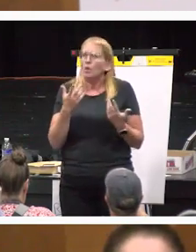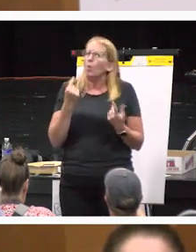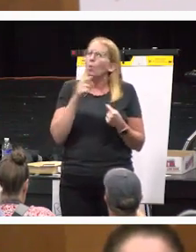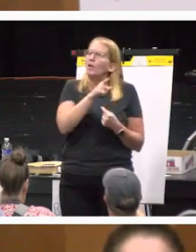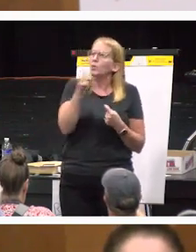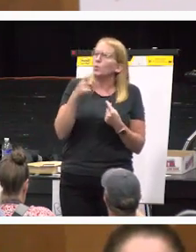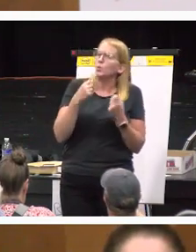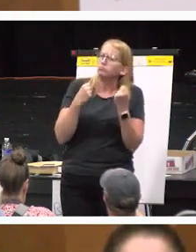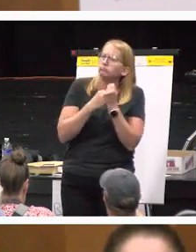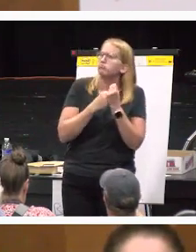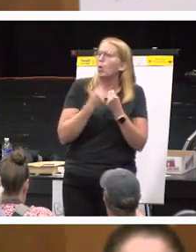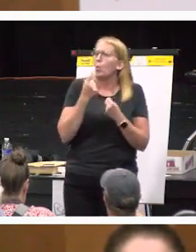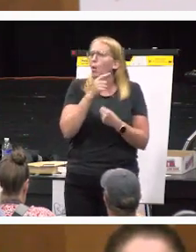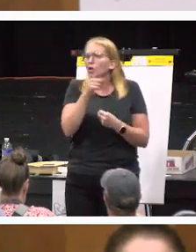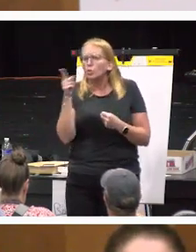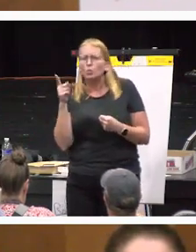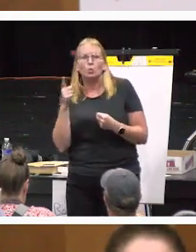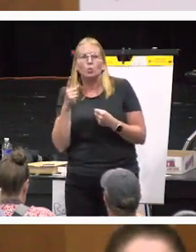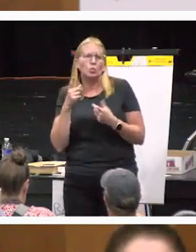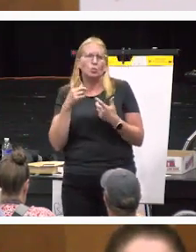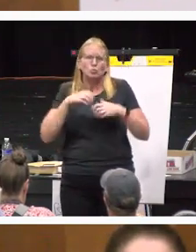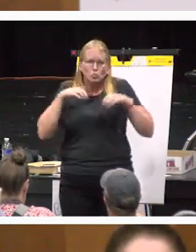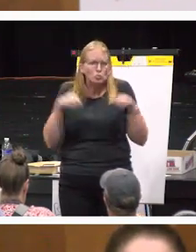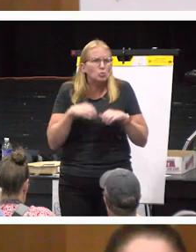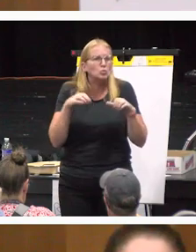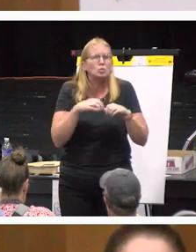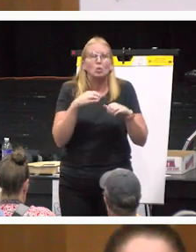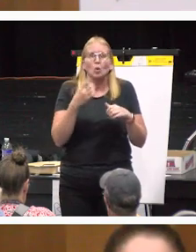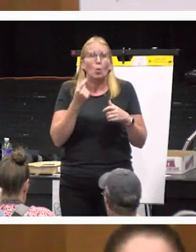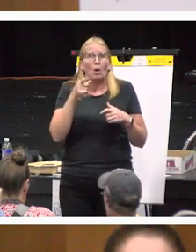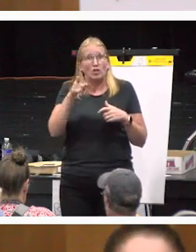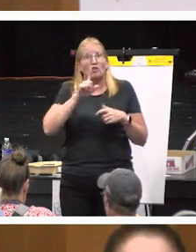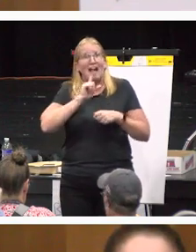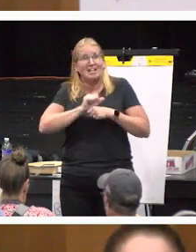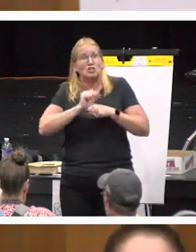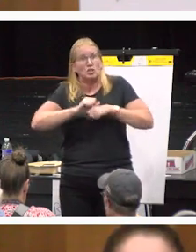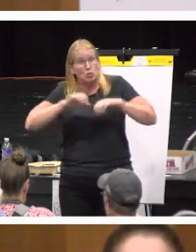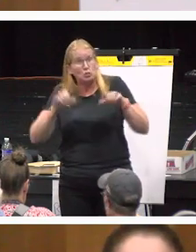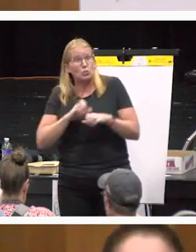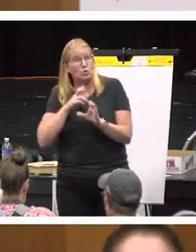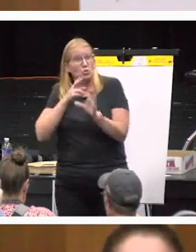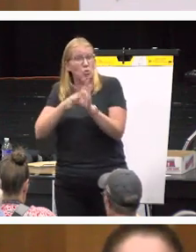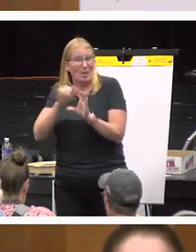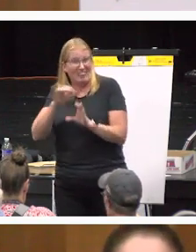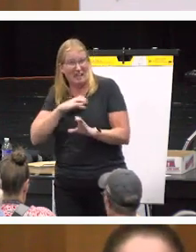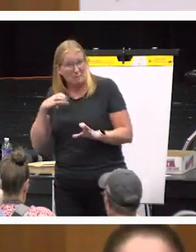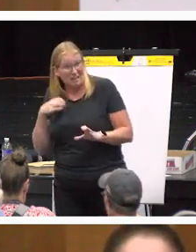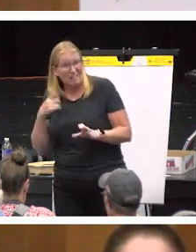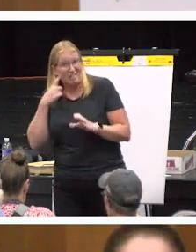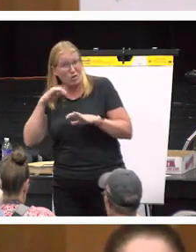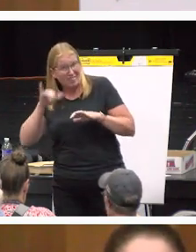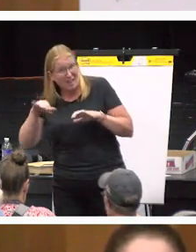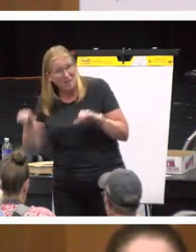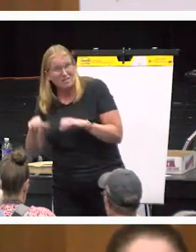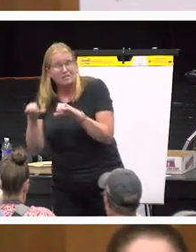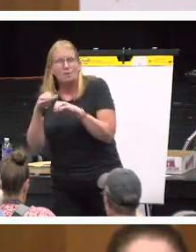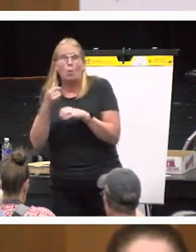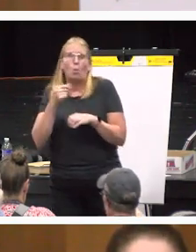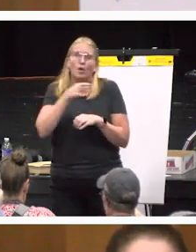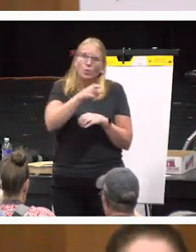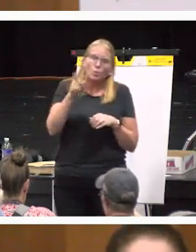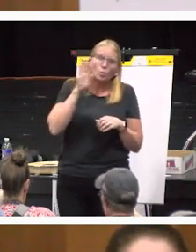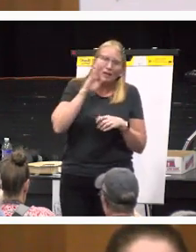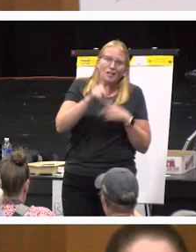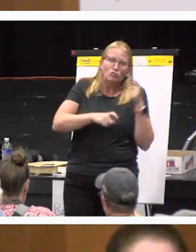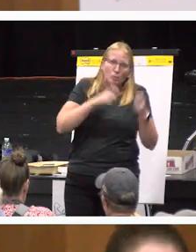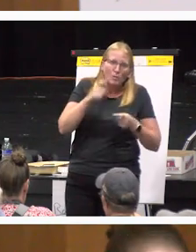for? What would you support? What might you actually put your back to and be on a committee to drive forward? What might you contribute to make